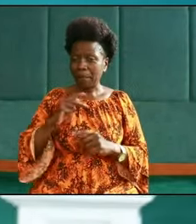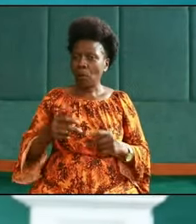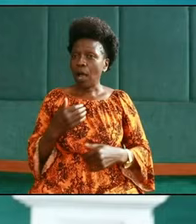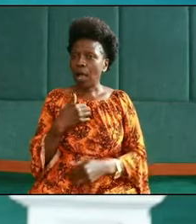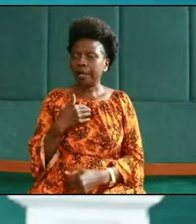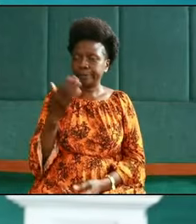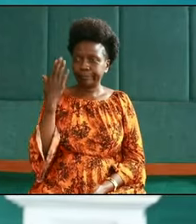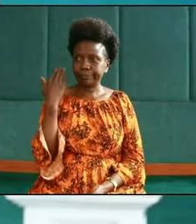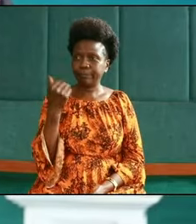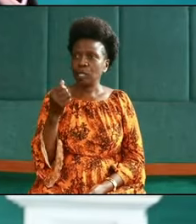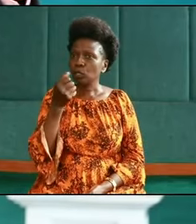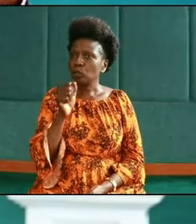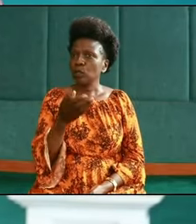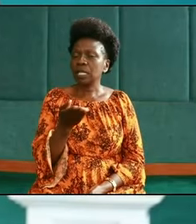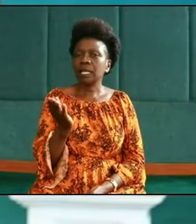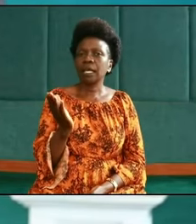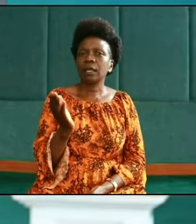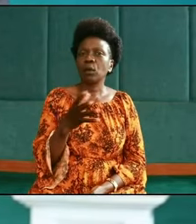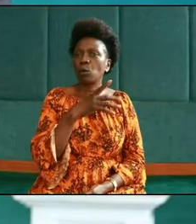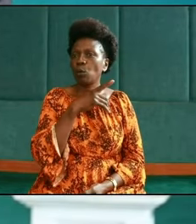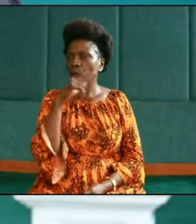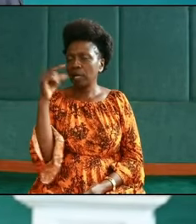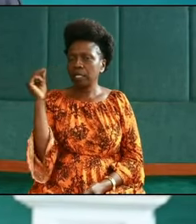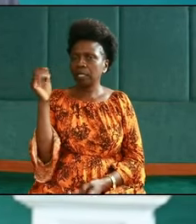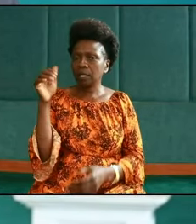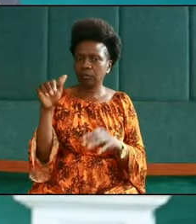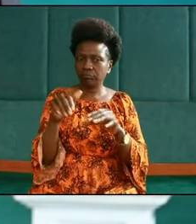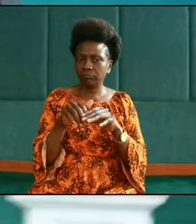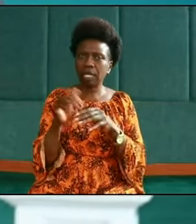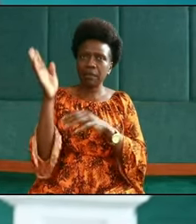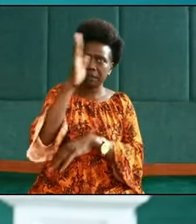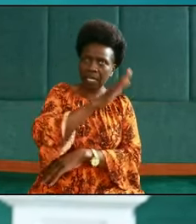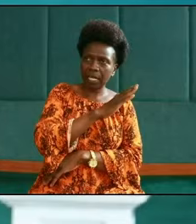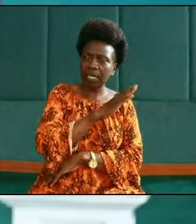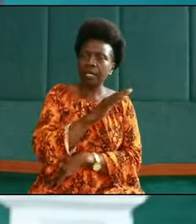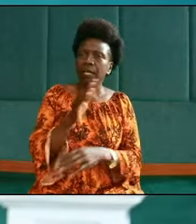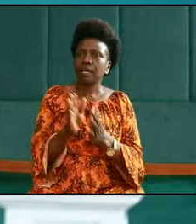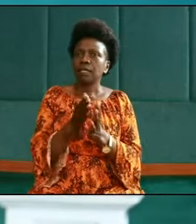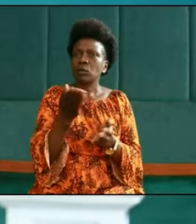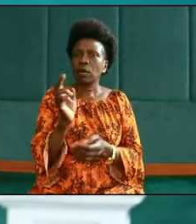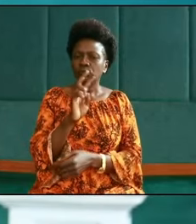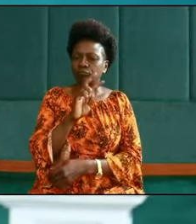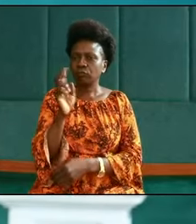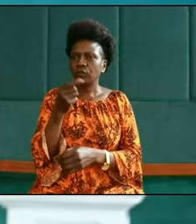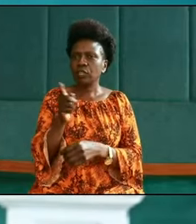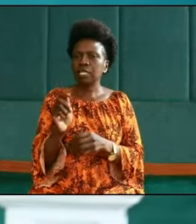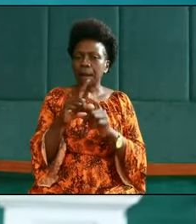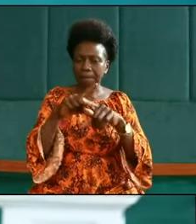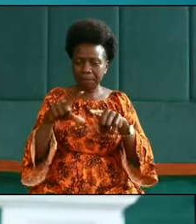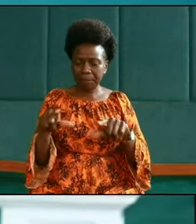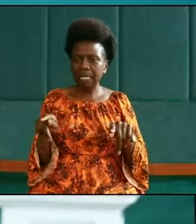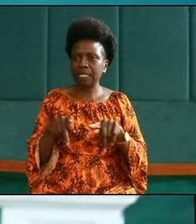had. And so they went in the evening and they were looking for this